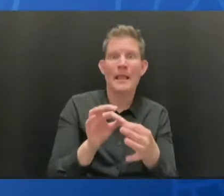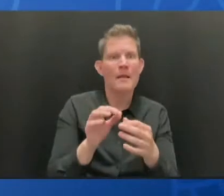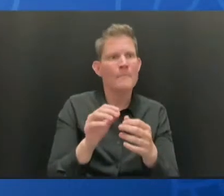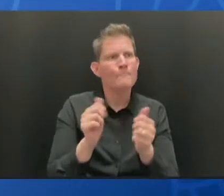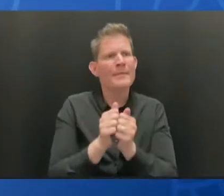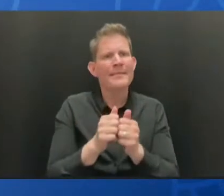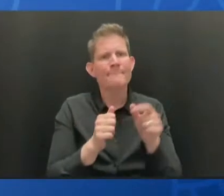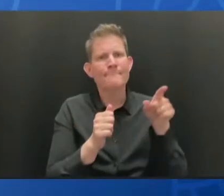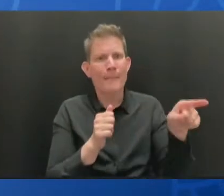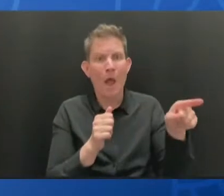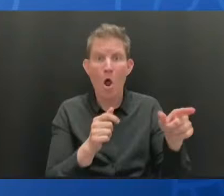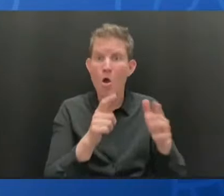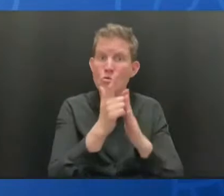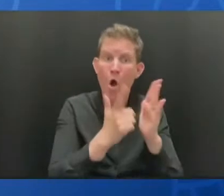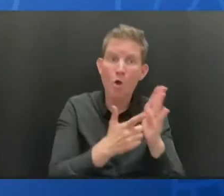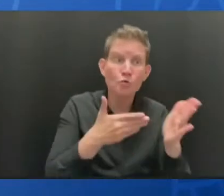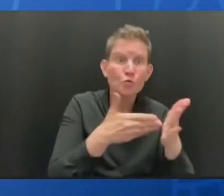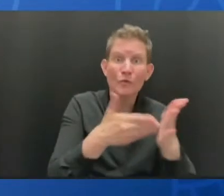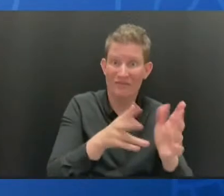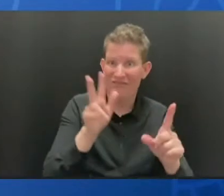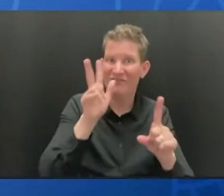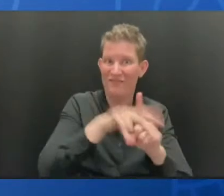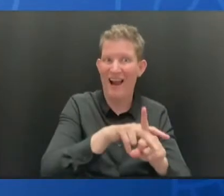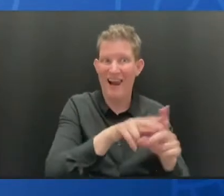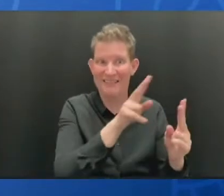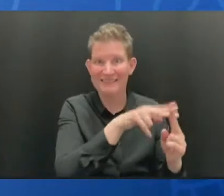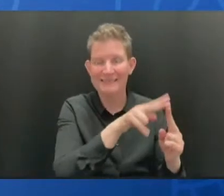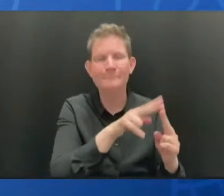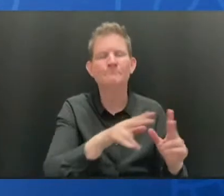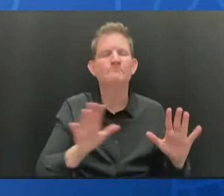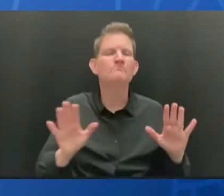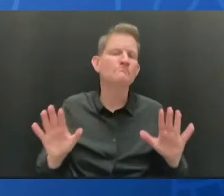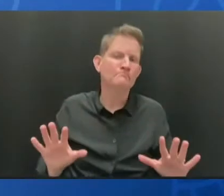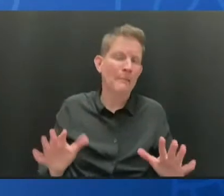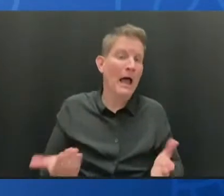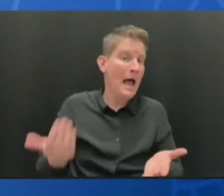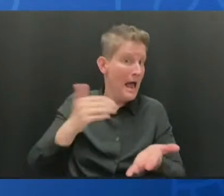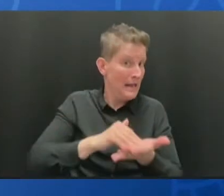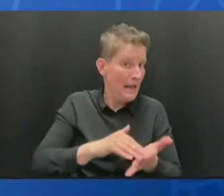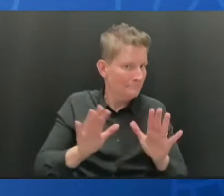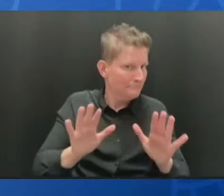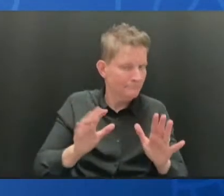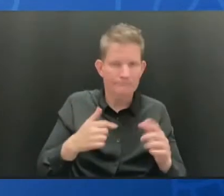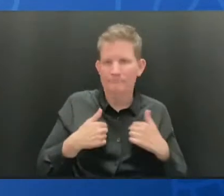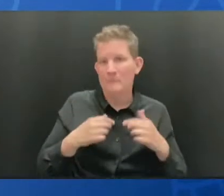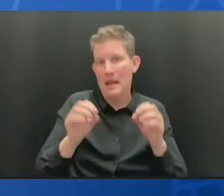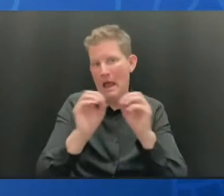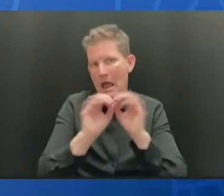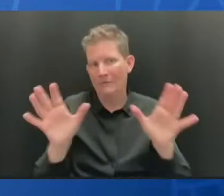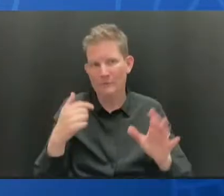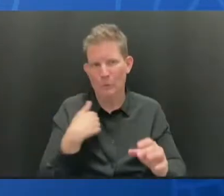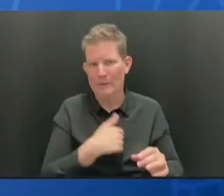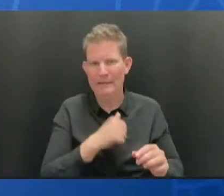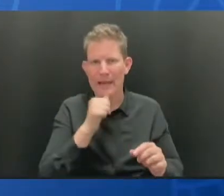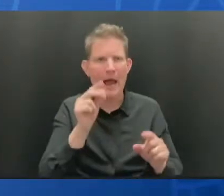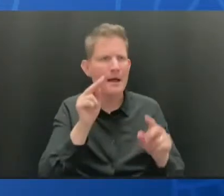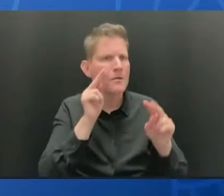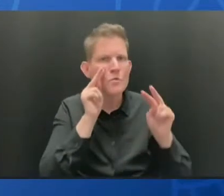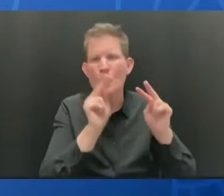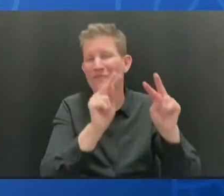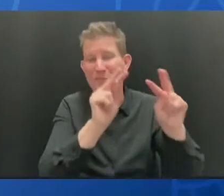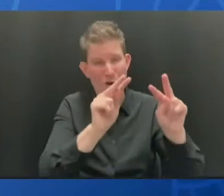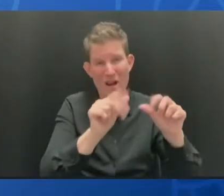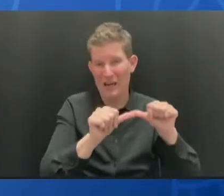lawsuits, it's, again, obviously we are looking forward to continuing these kinds of deals. We expect